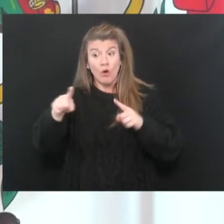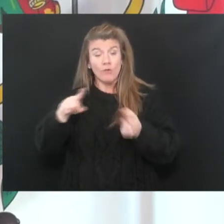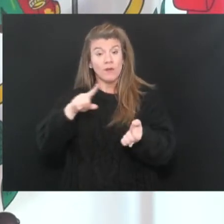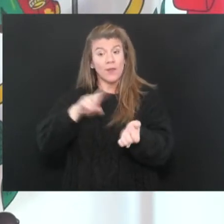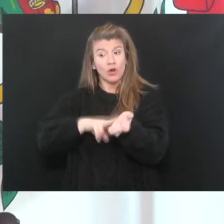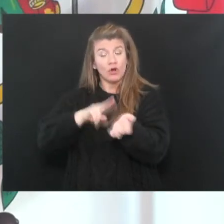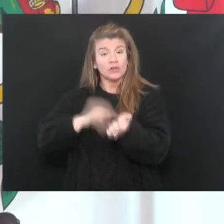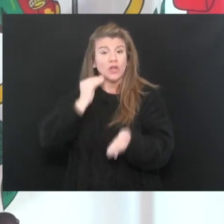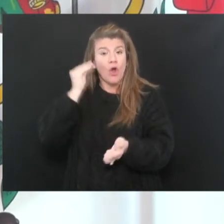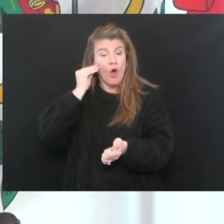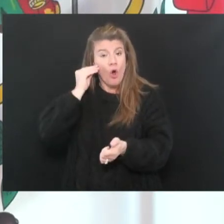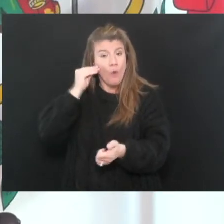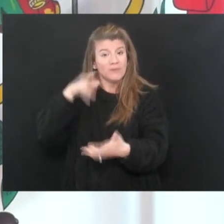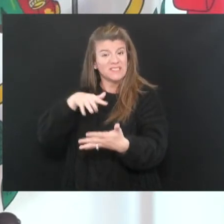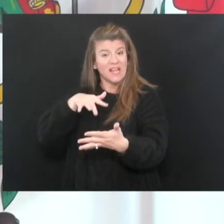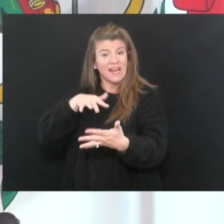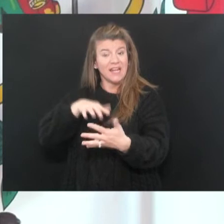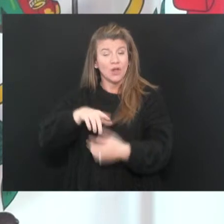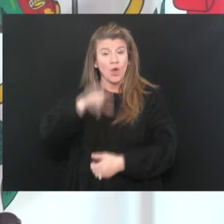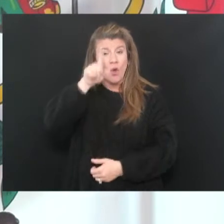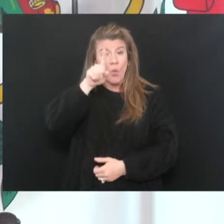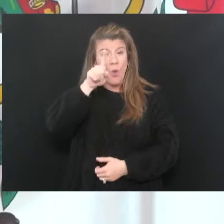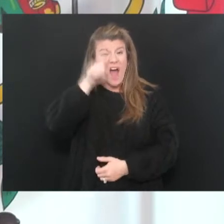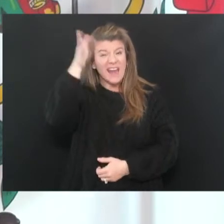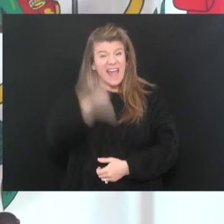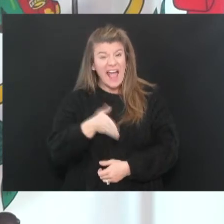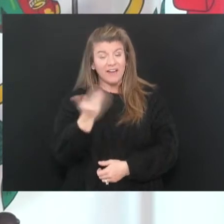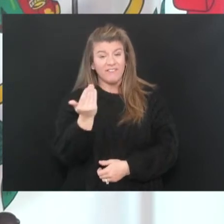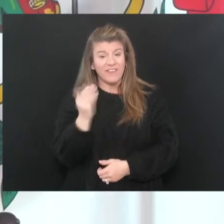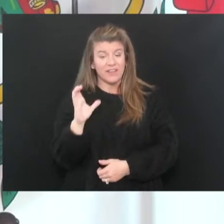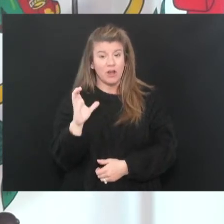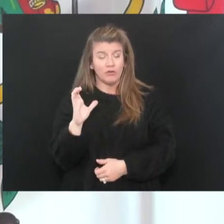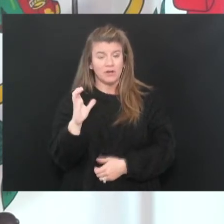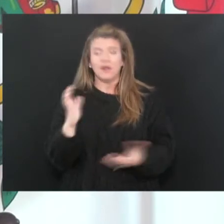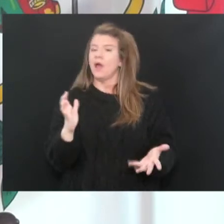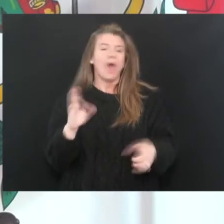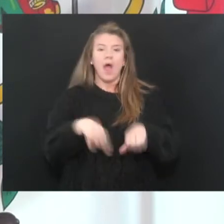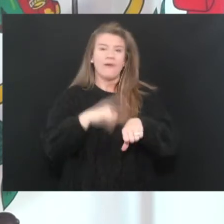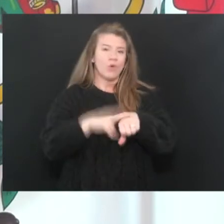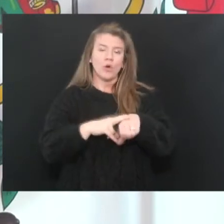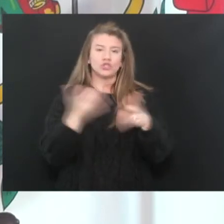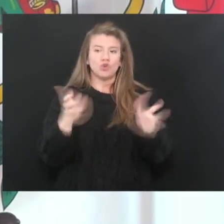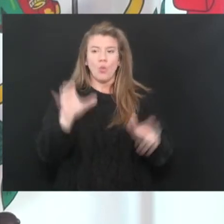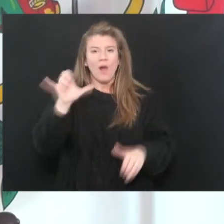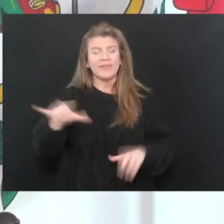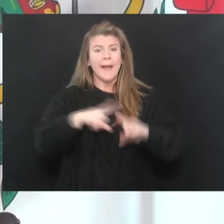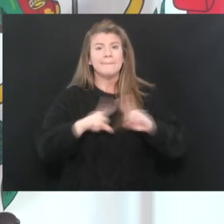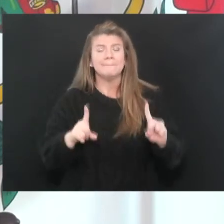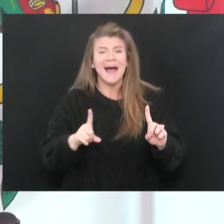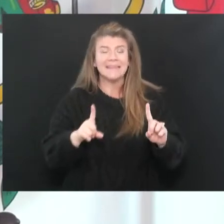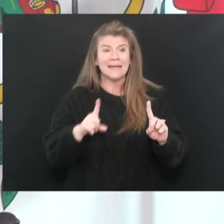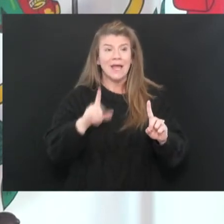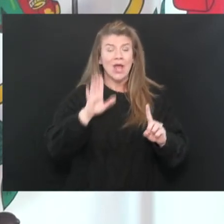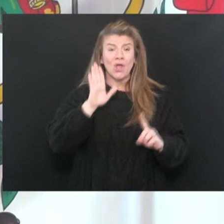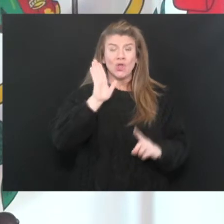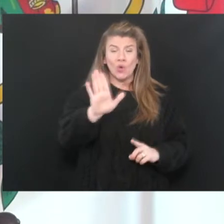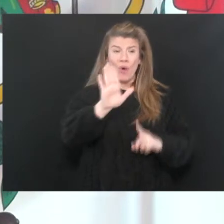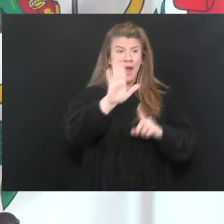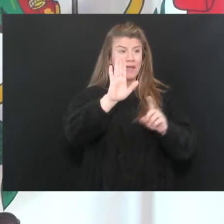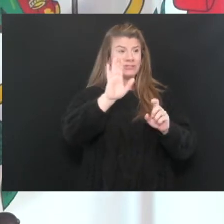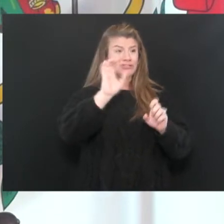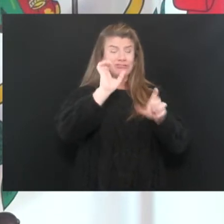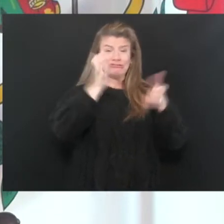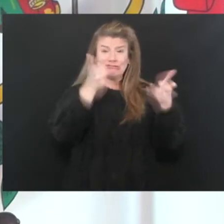study, the one out of 1,500? Of course you don't want to be that, but how can you have better odds in the